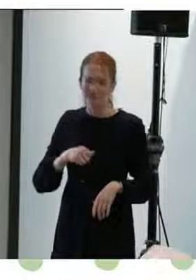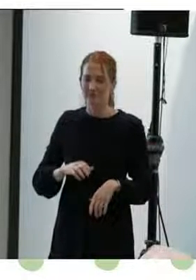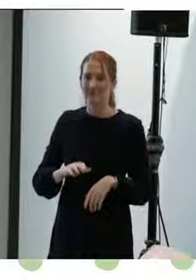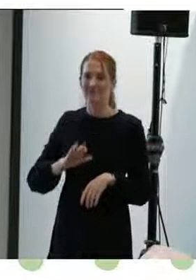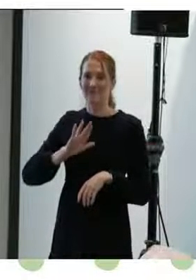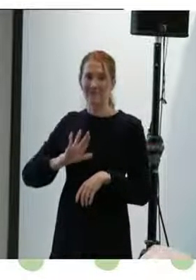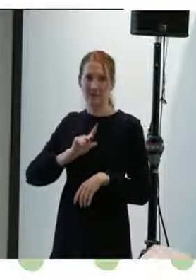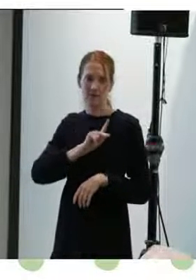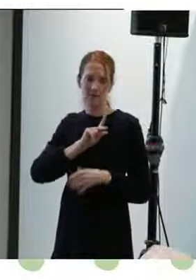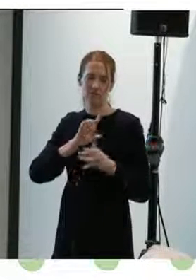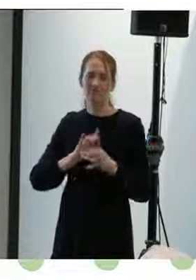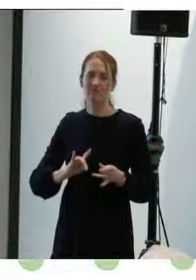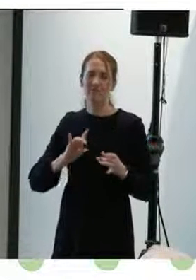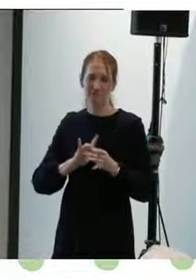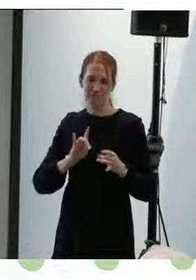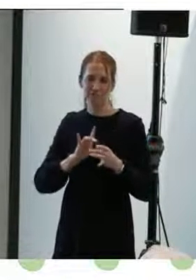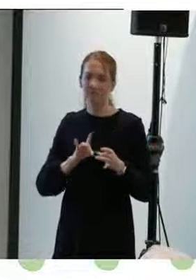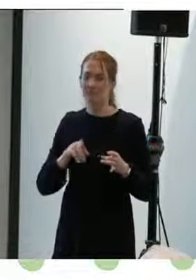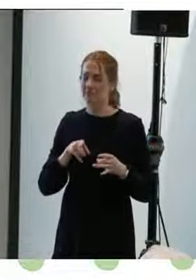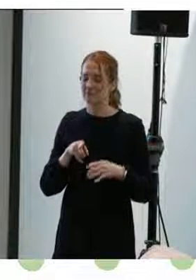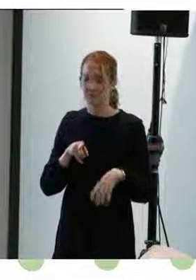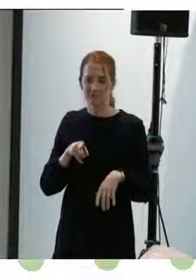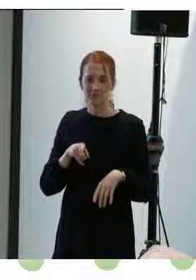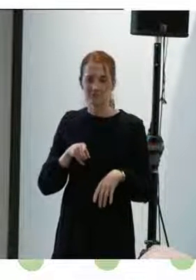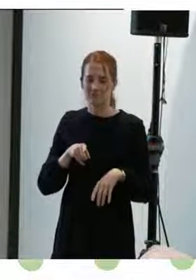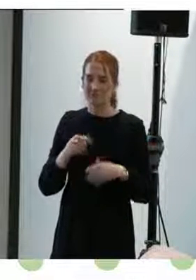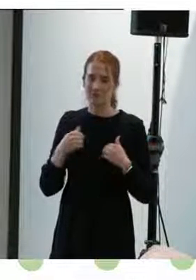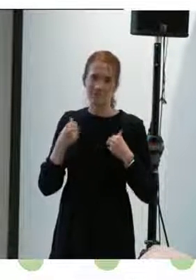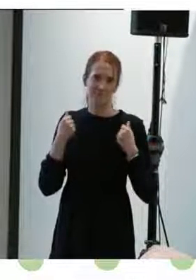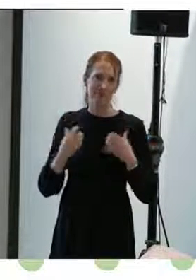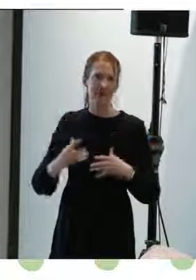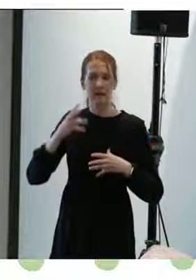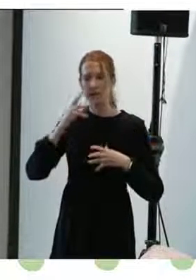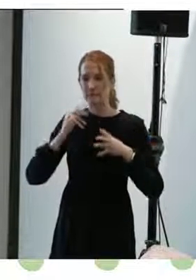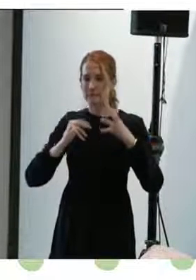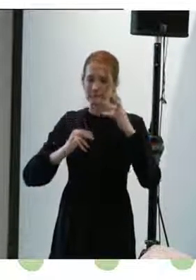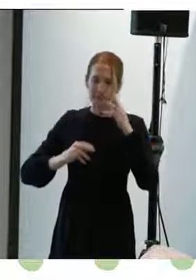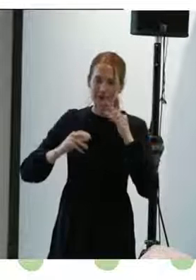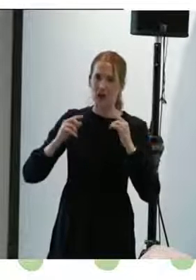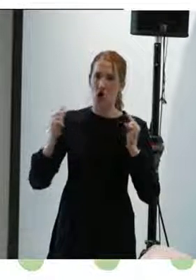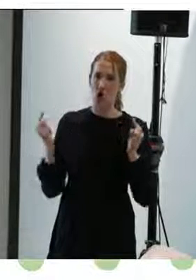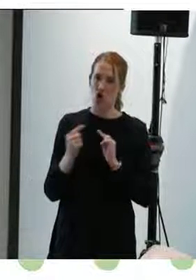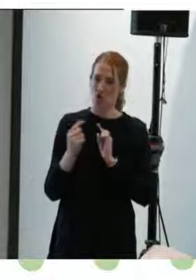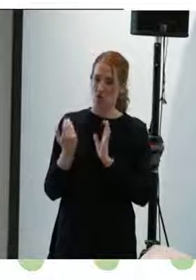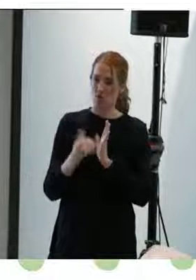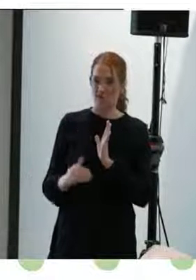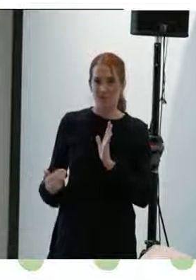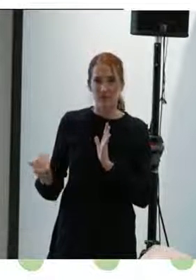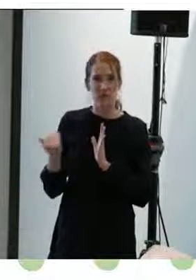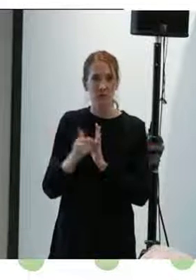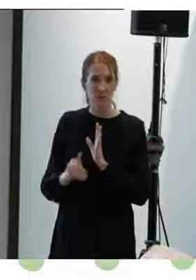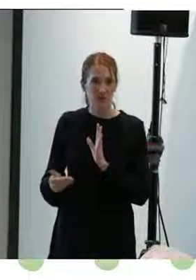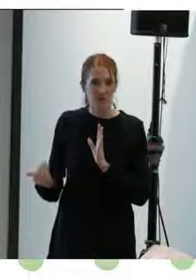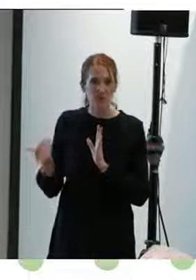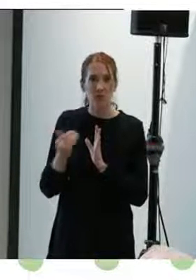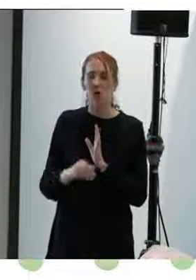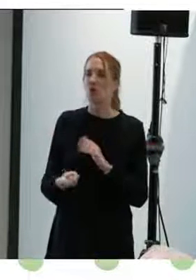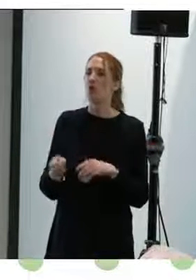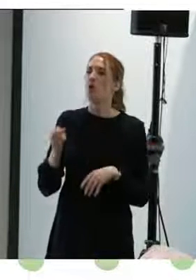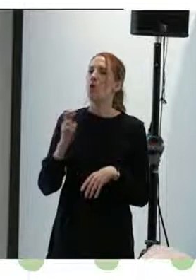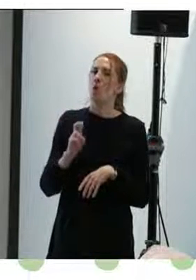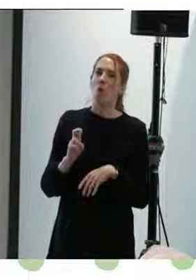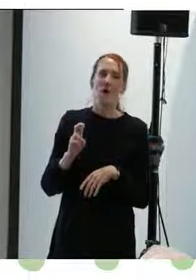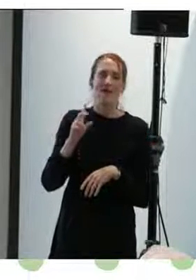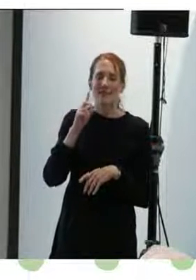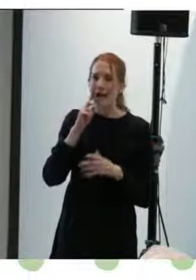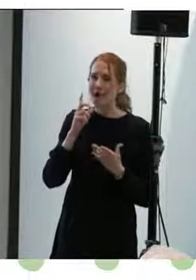that they went through many experiences of being hurt or of not thinking they were going to